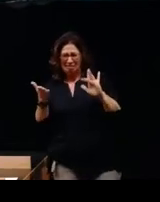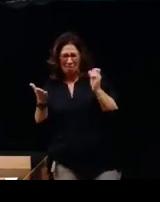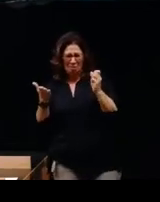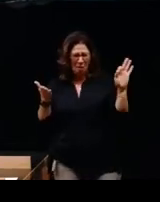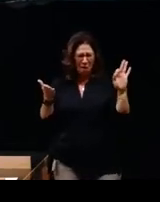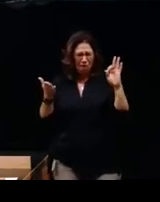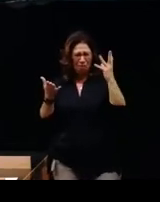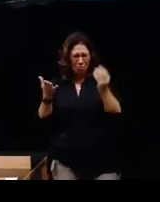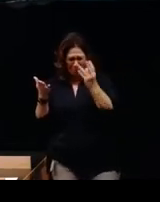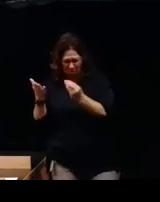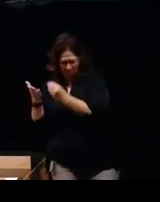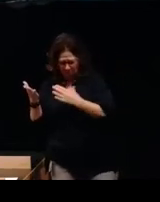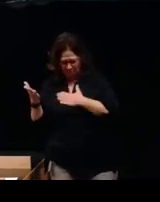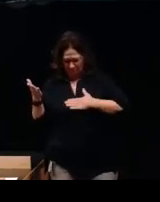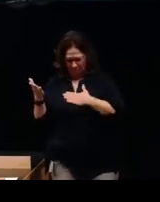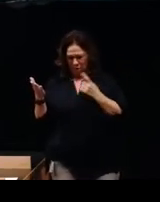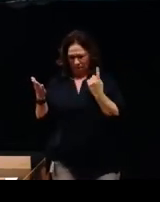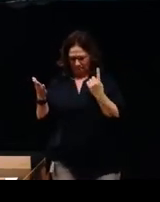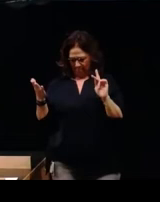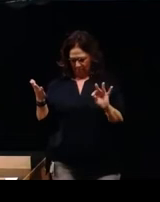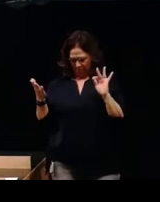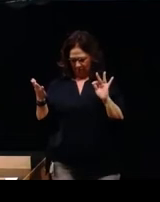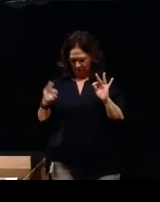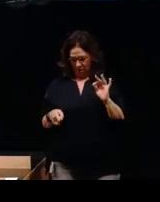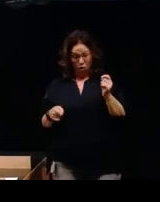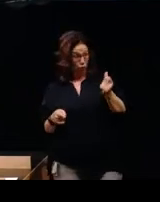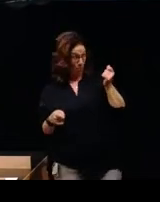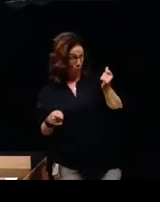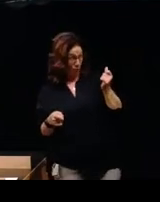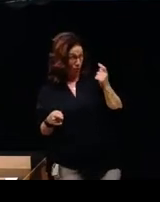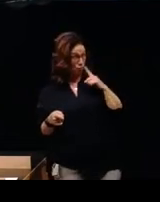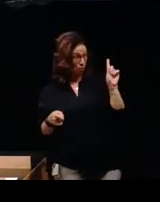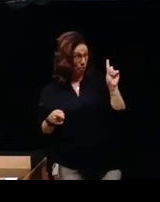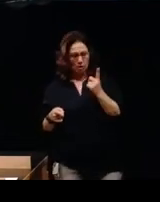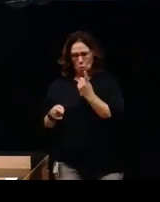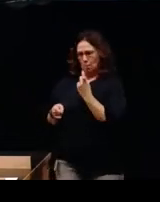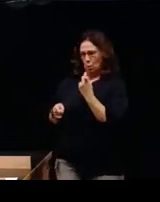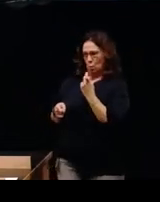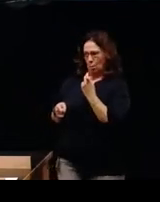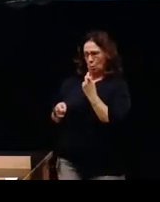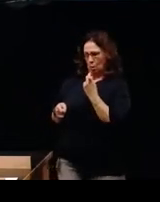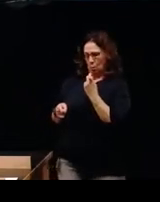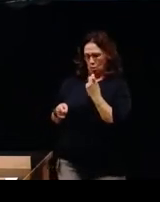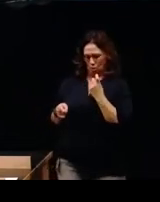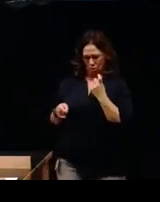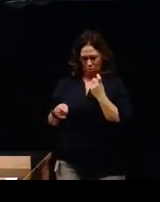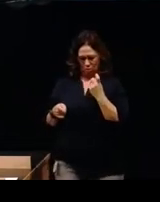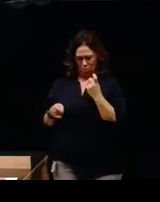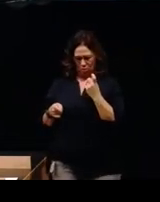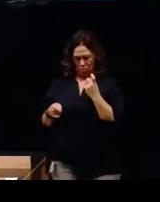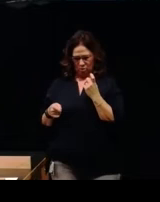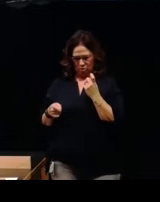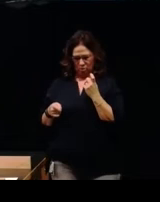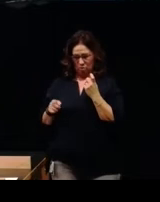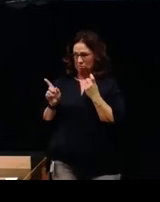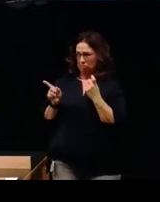to click out of it. Perfect. That's Bob, one. Did I remove it for you? Yep, you moved one of them. Now there's another one that's across the title. I don't know if